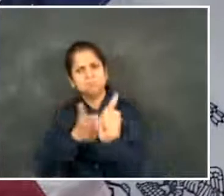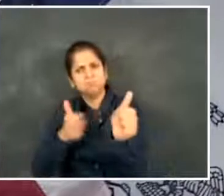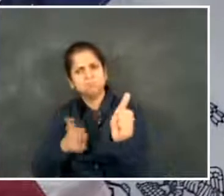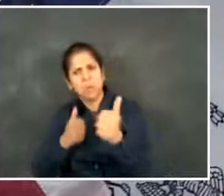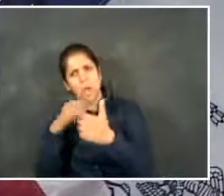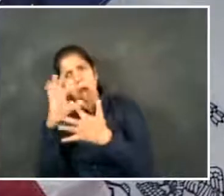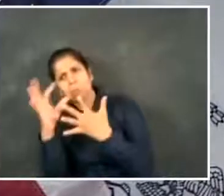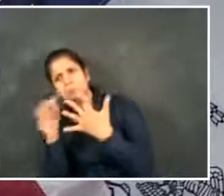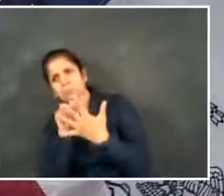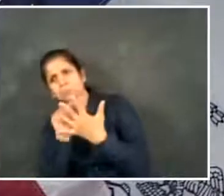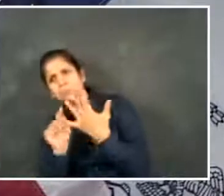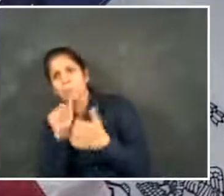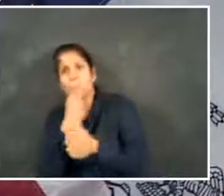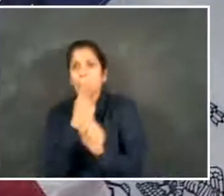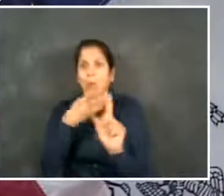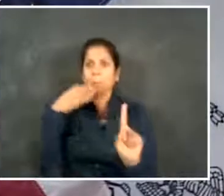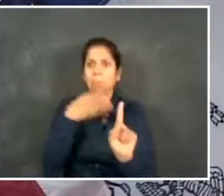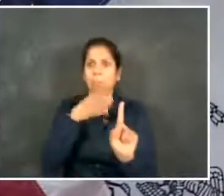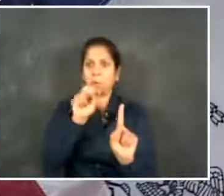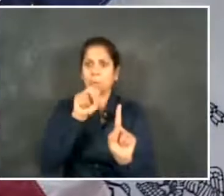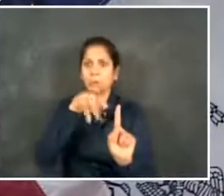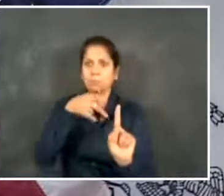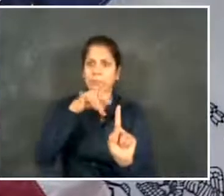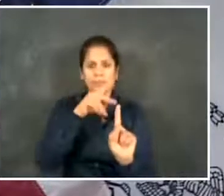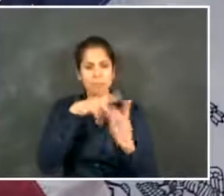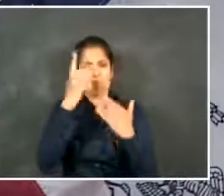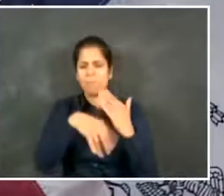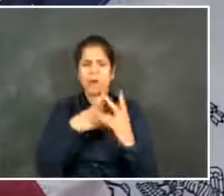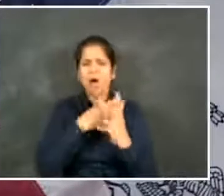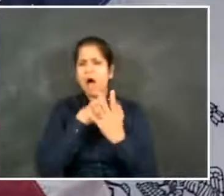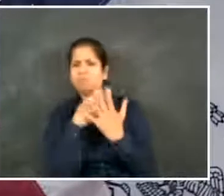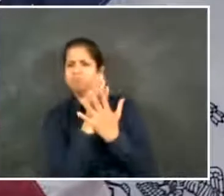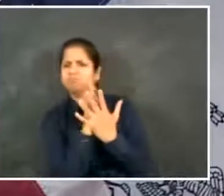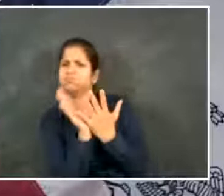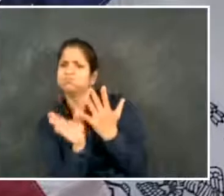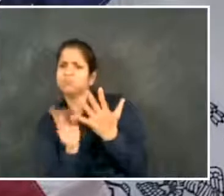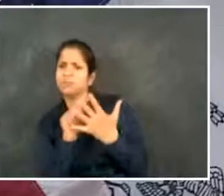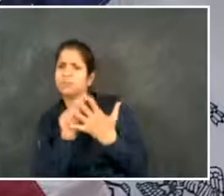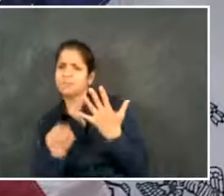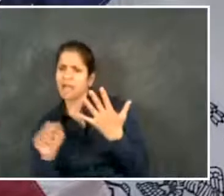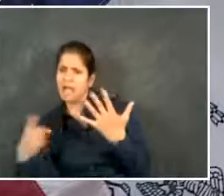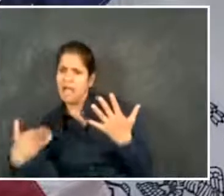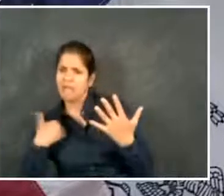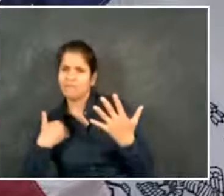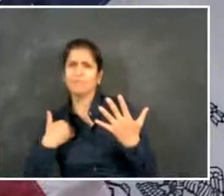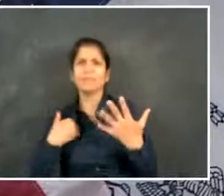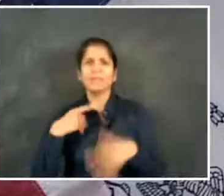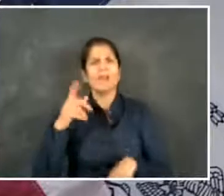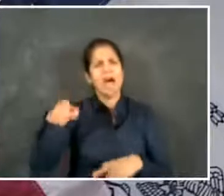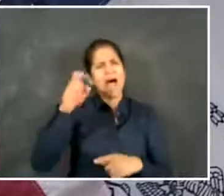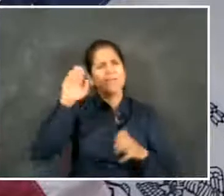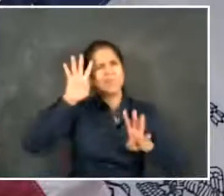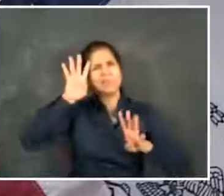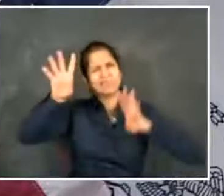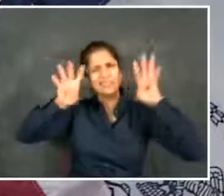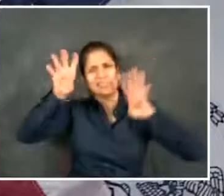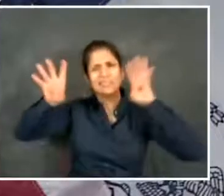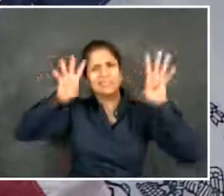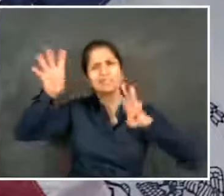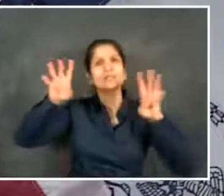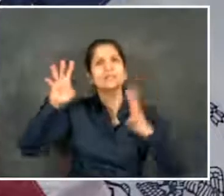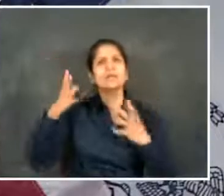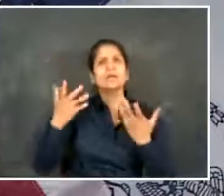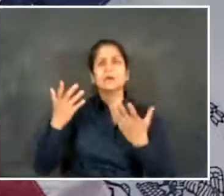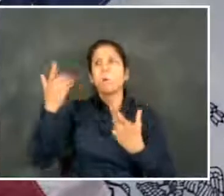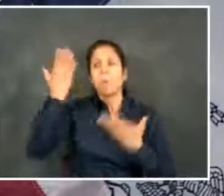communities by and large. A lot of it may have to be from home. I don't know if contact tracing fits because of the level of expertise